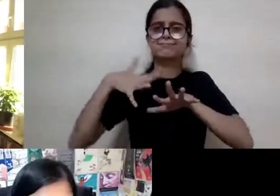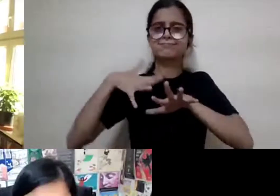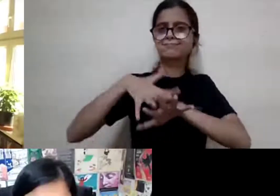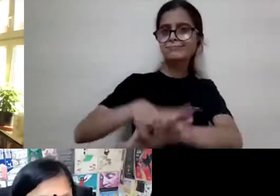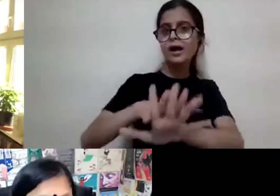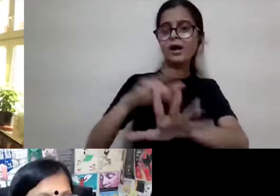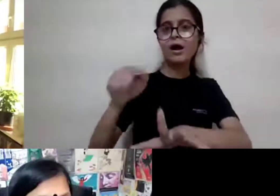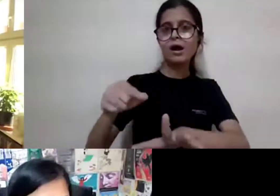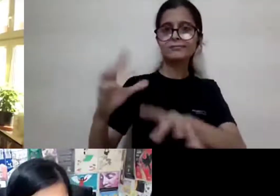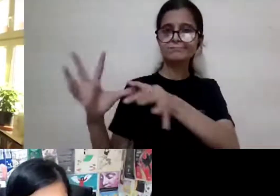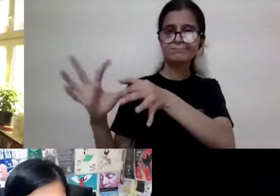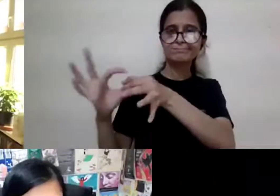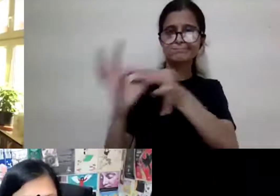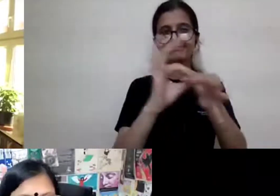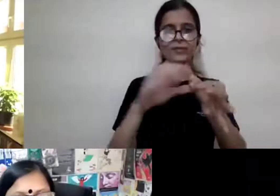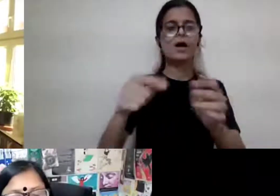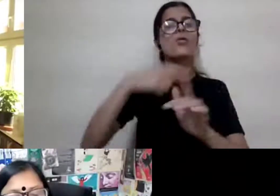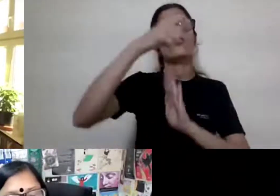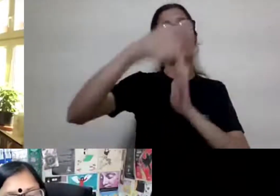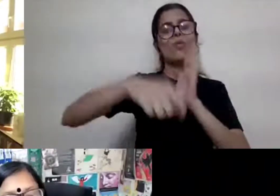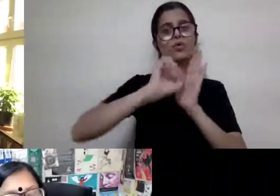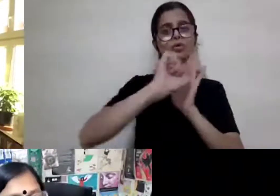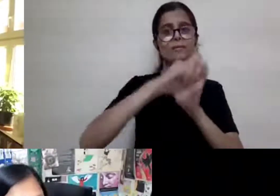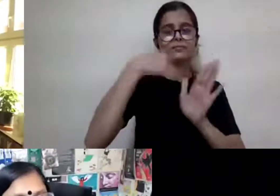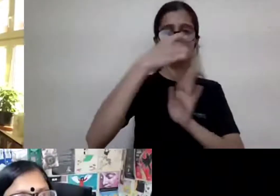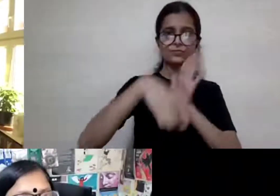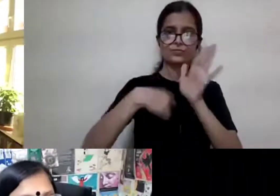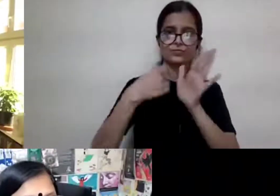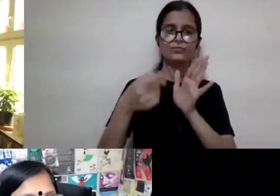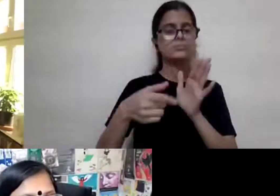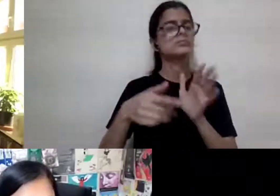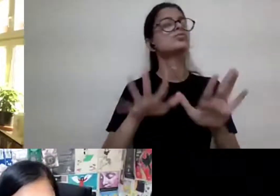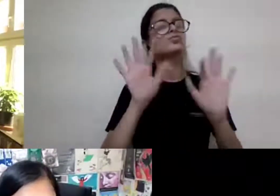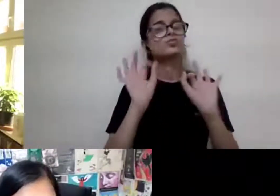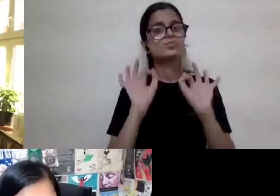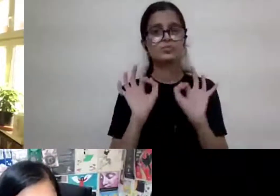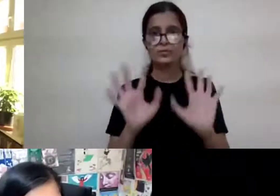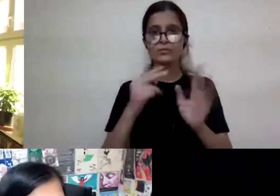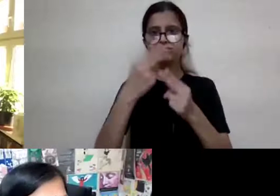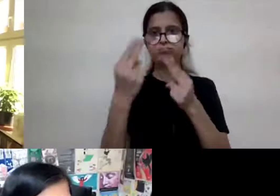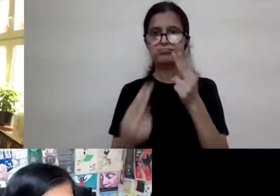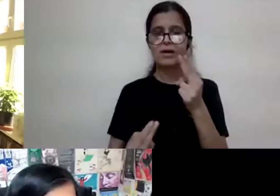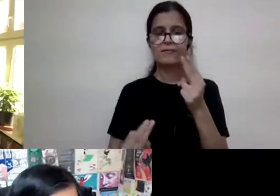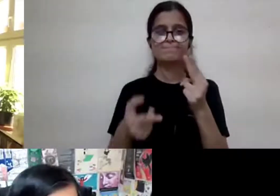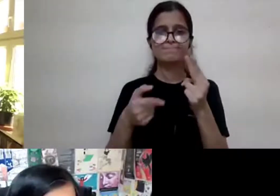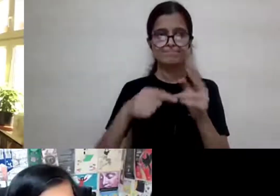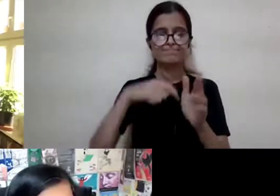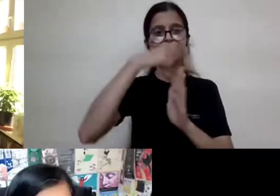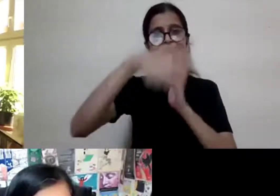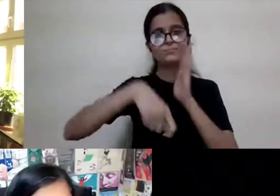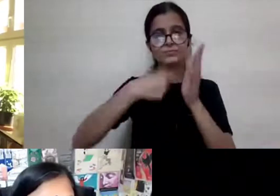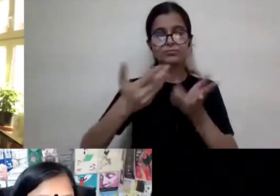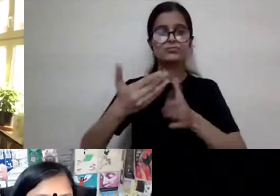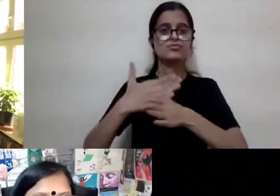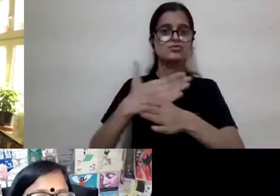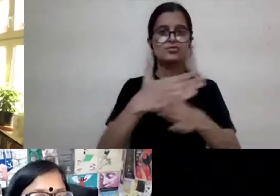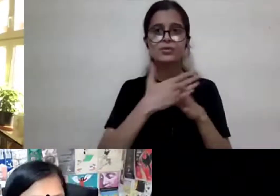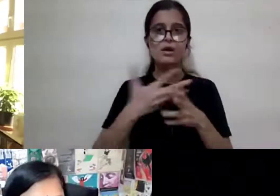kind in your project. So a wonderful array of design projects that you've shared with us